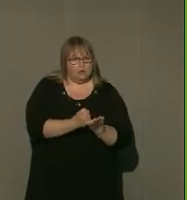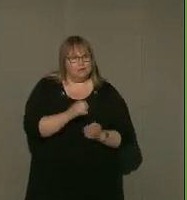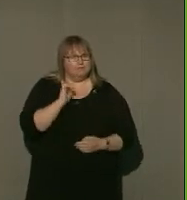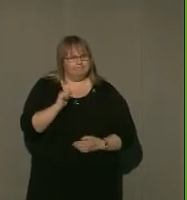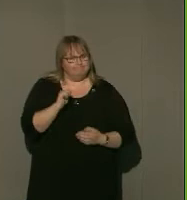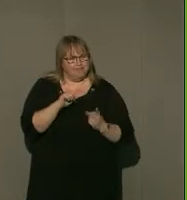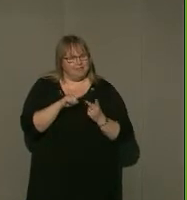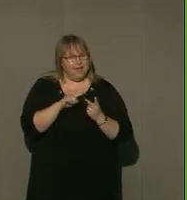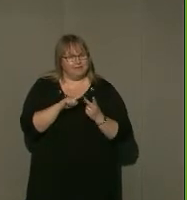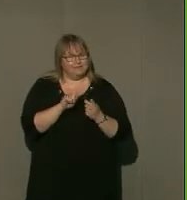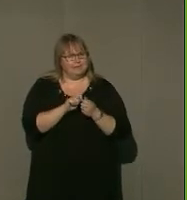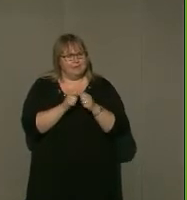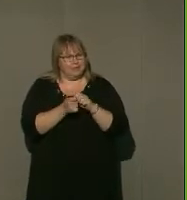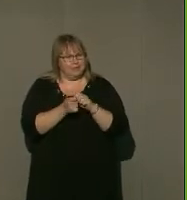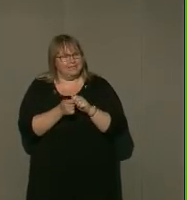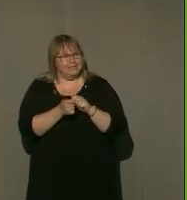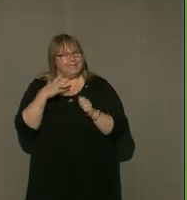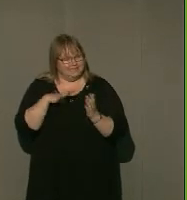amendments back in order.